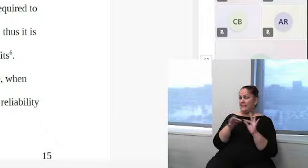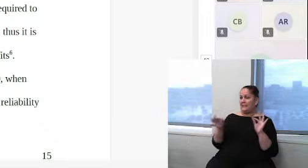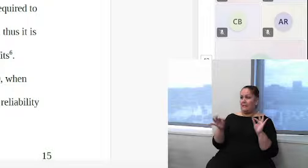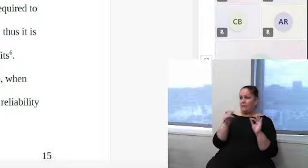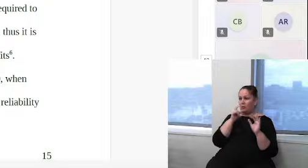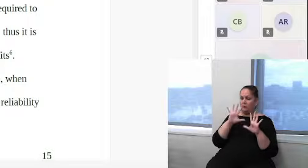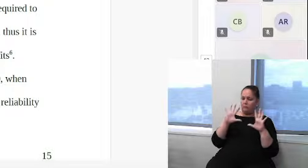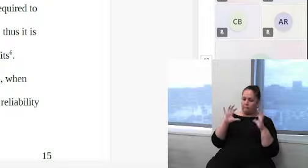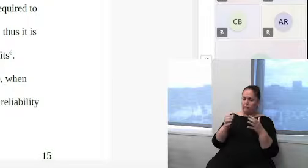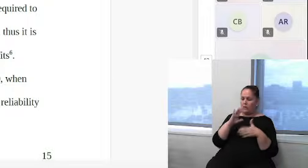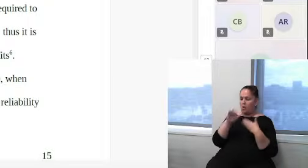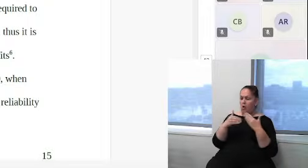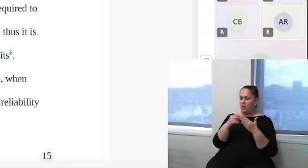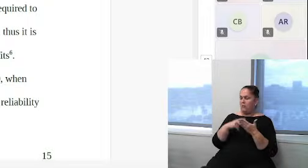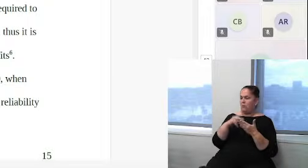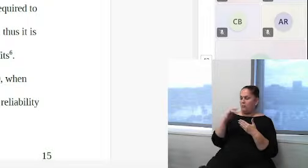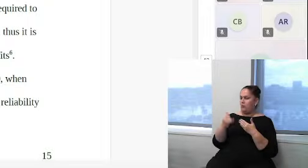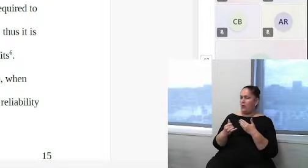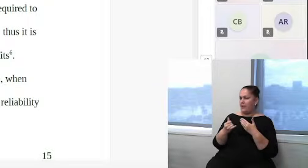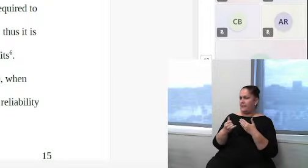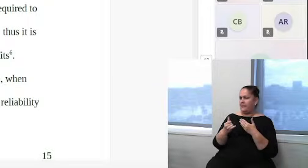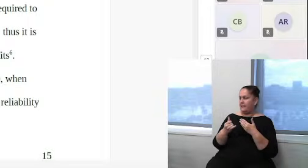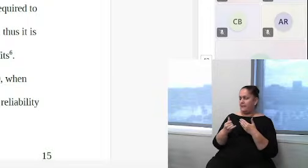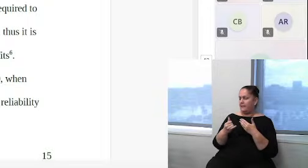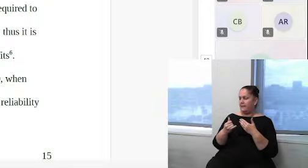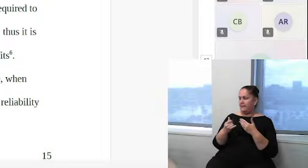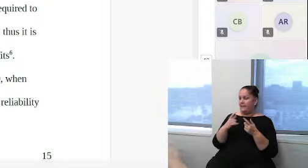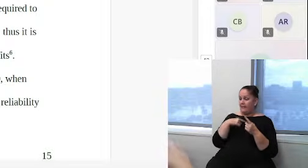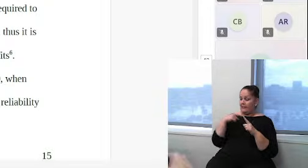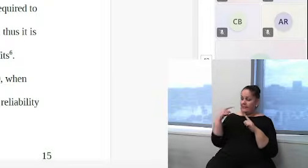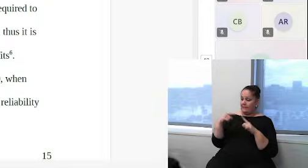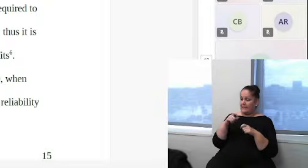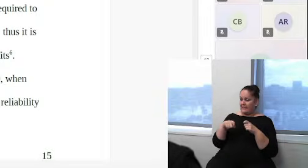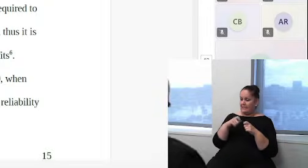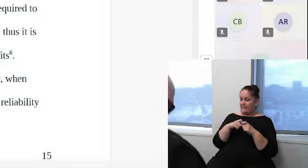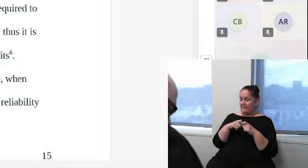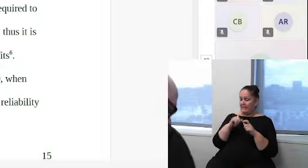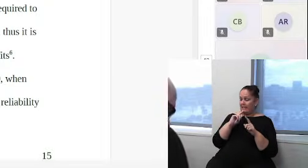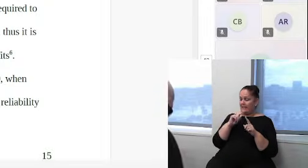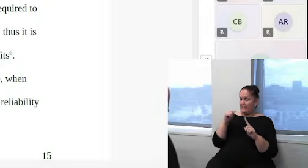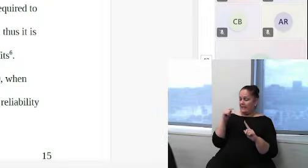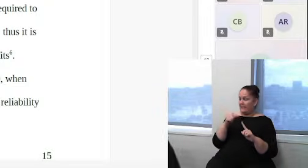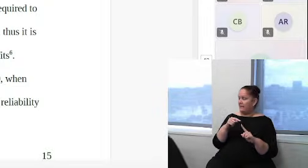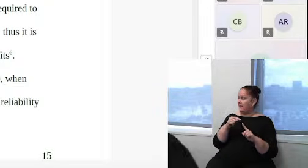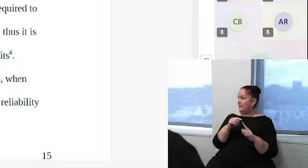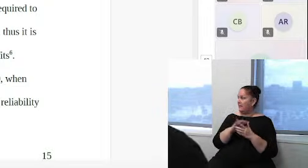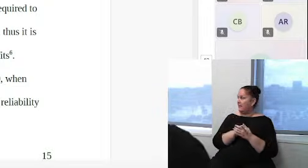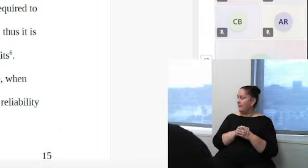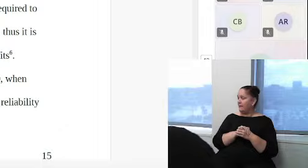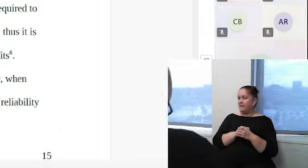trying to categorize it for all projects. But it's specific to one answer. I'm just trying to,